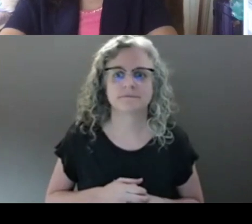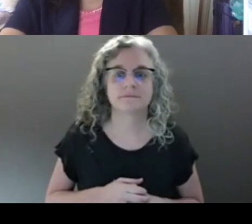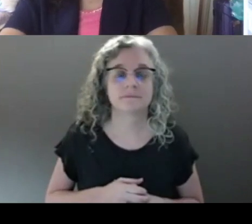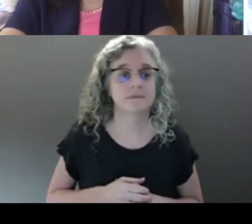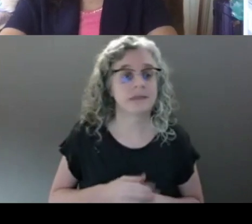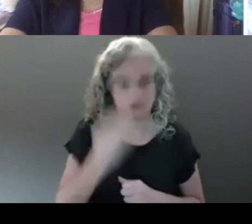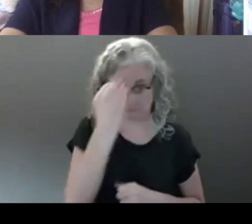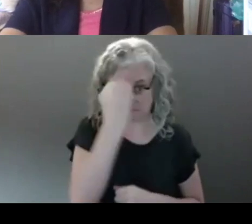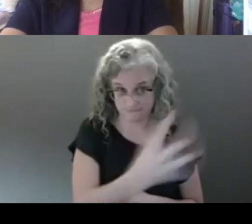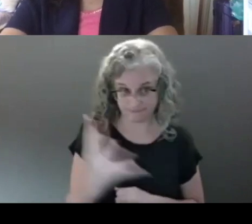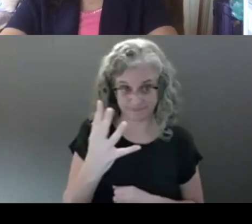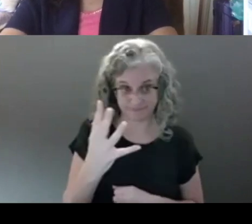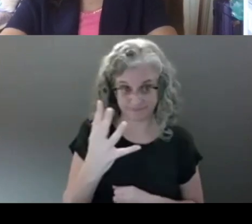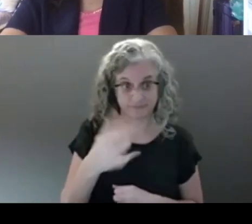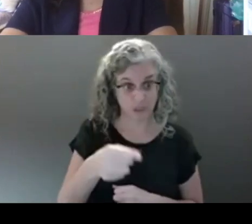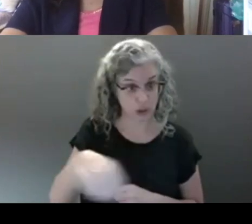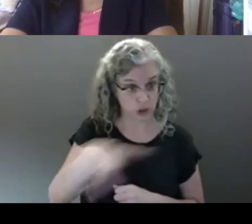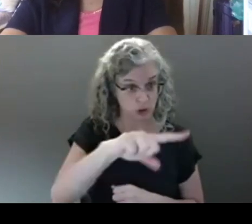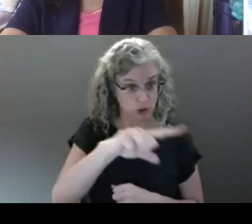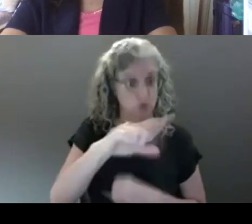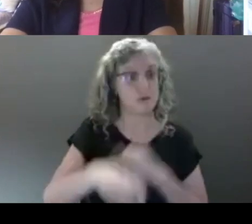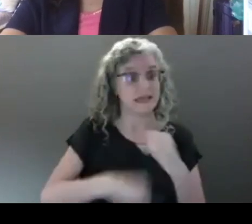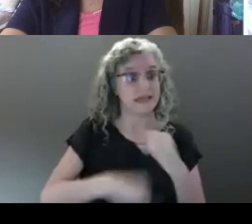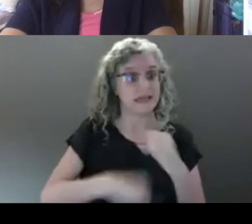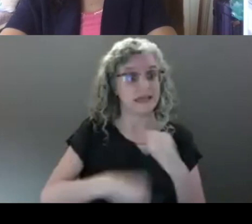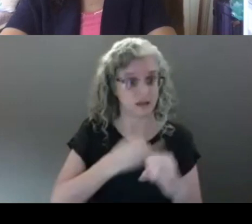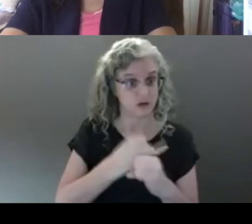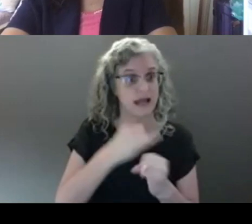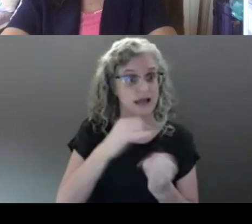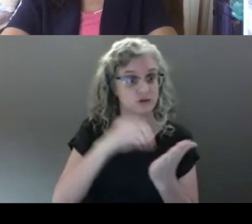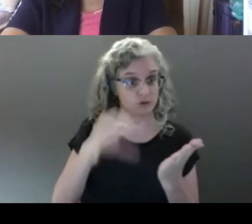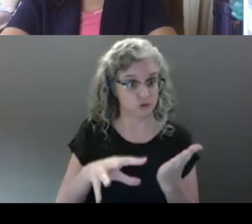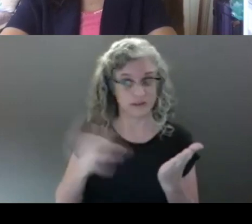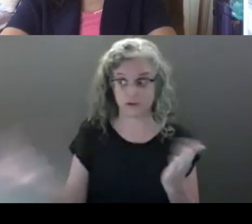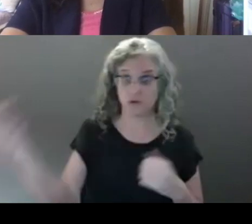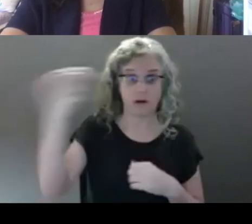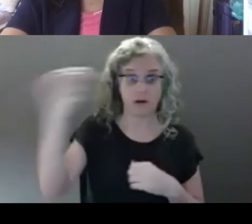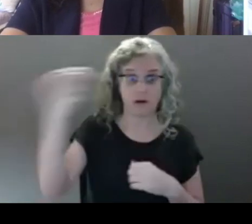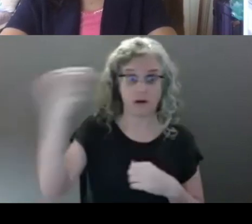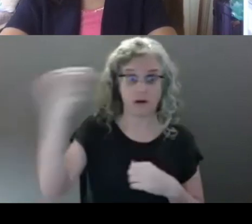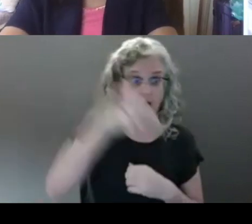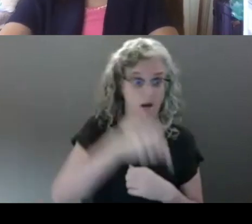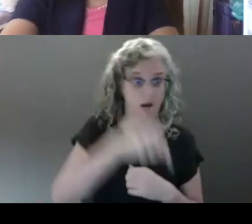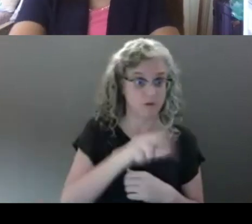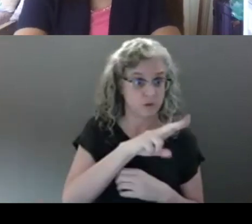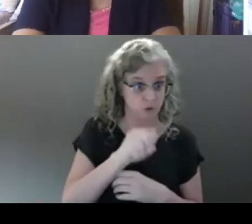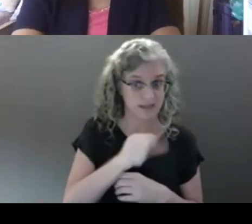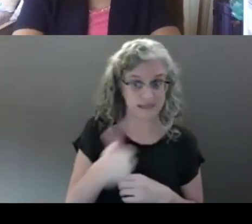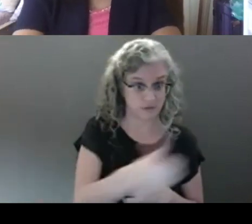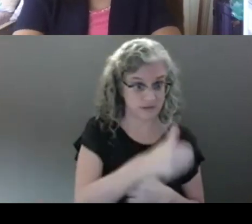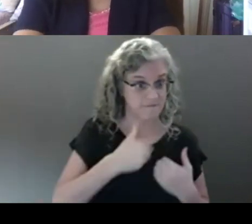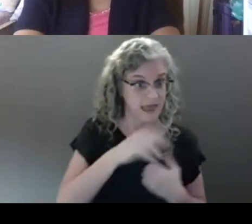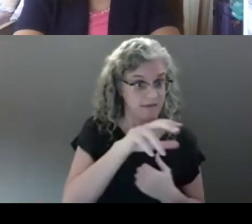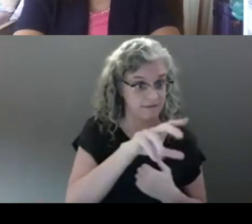international students with disabilities studying in the US are also protected under the ADA, which